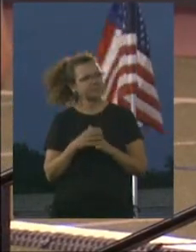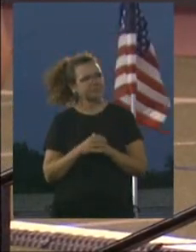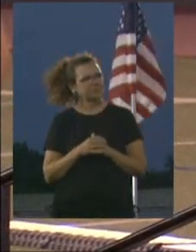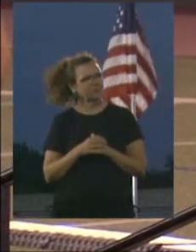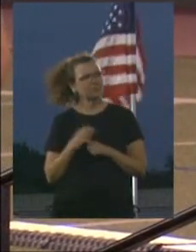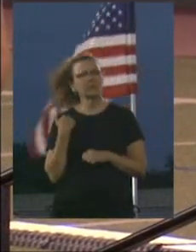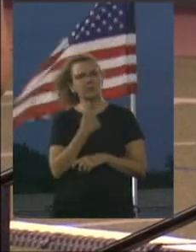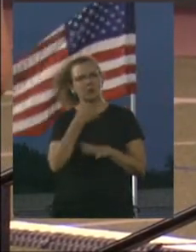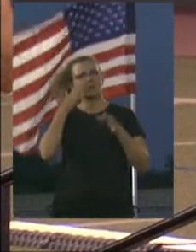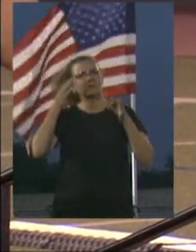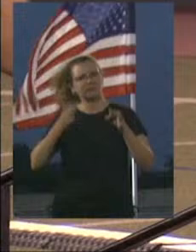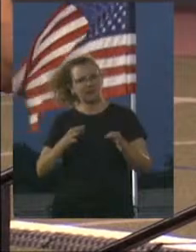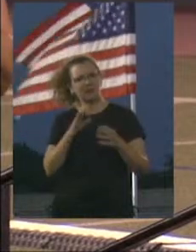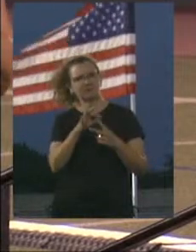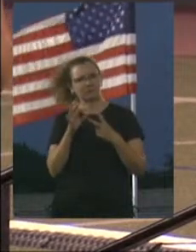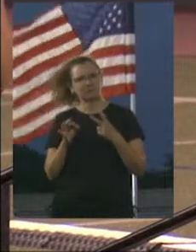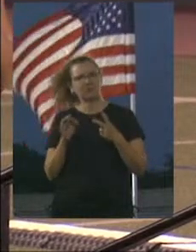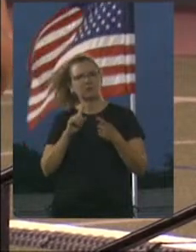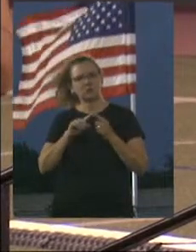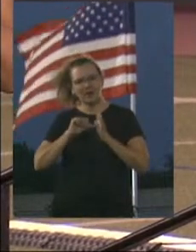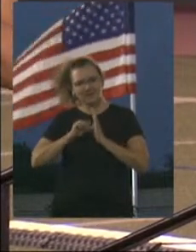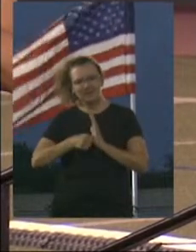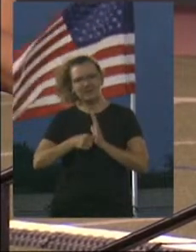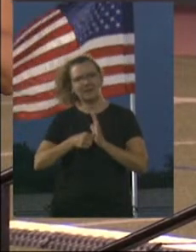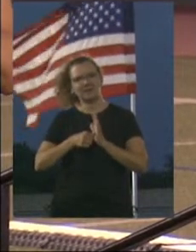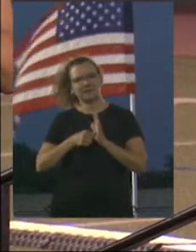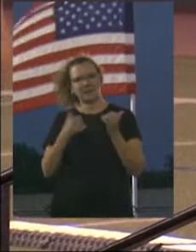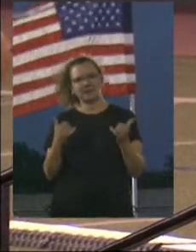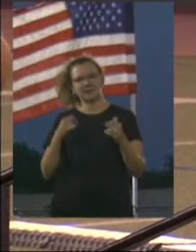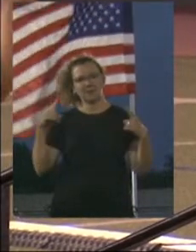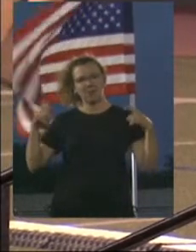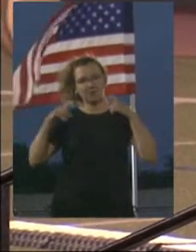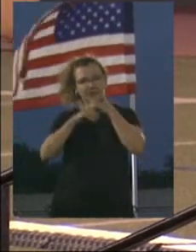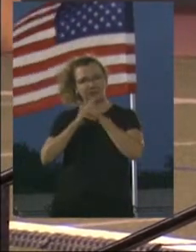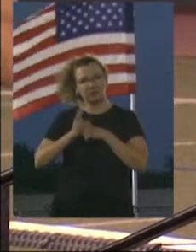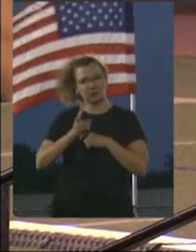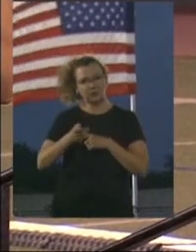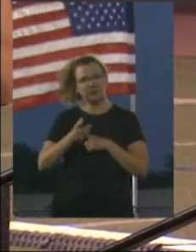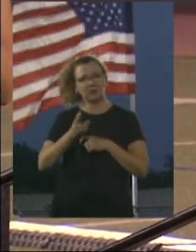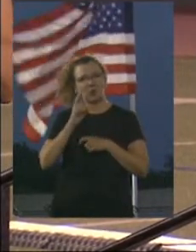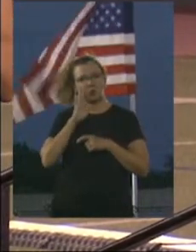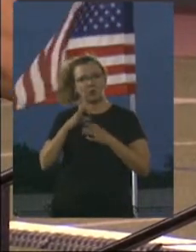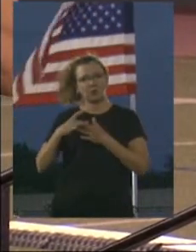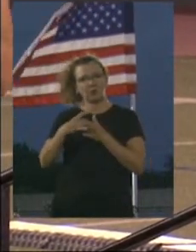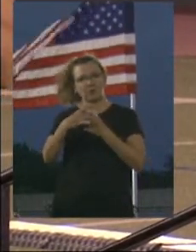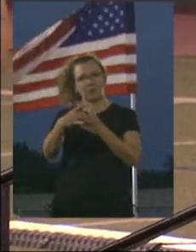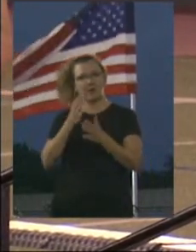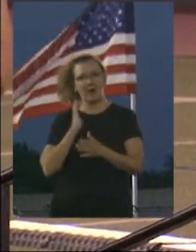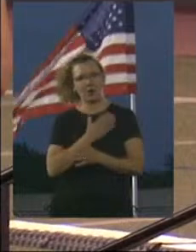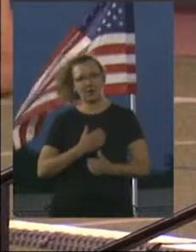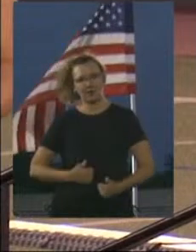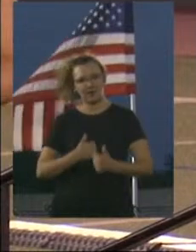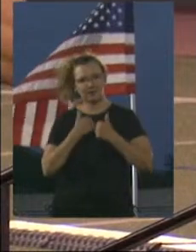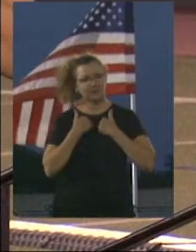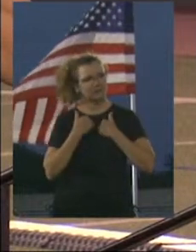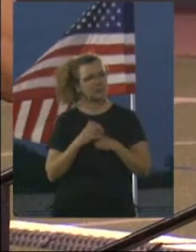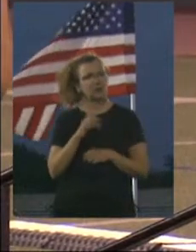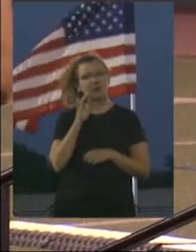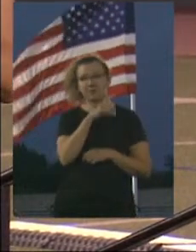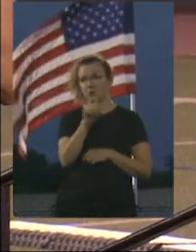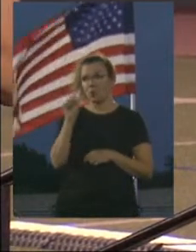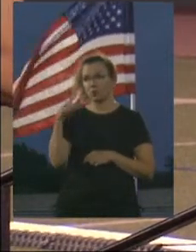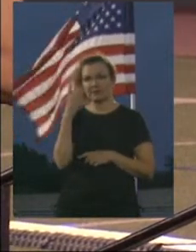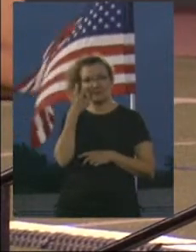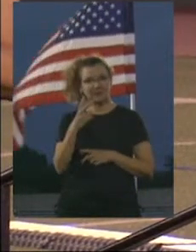we choose to emphasize in this complex history will determine our lives. If we see only the worst,